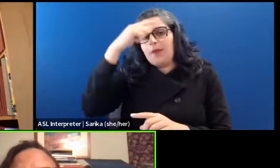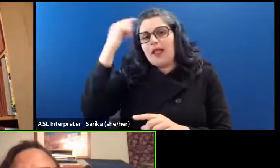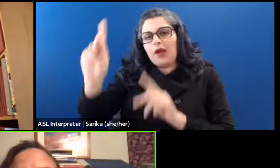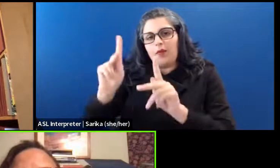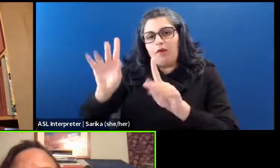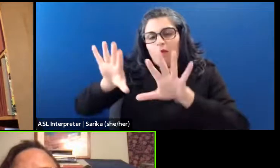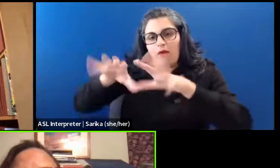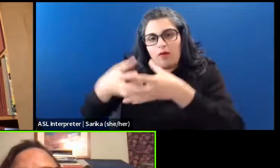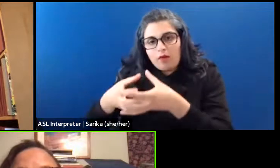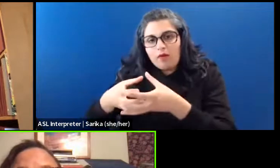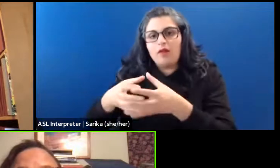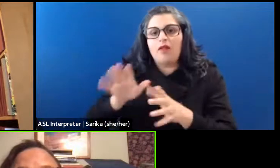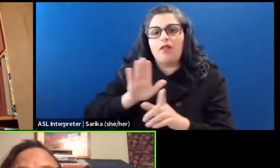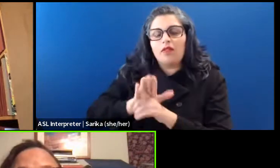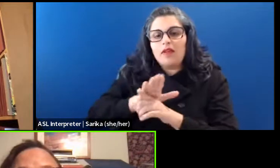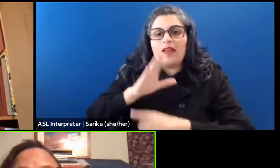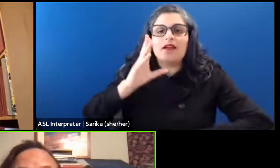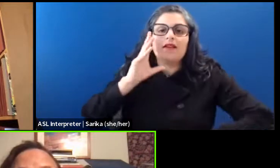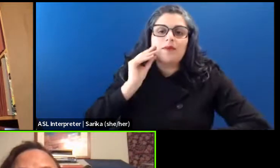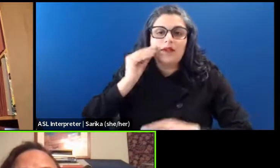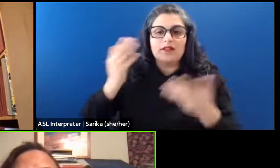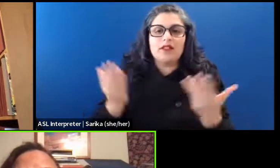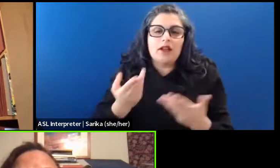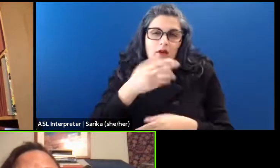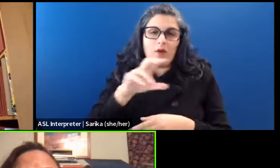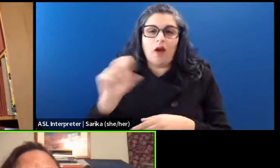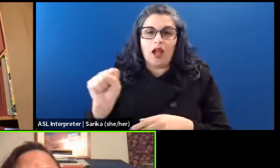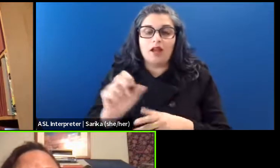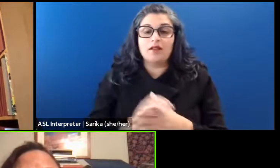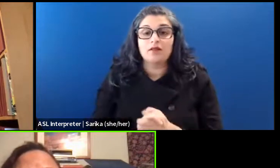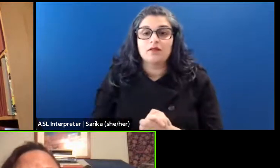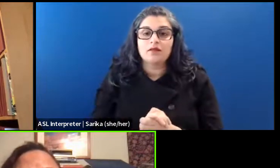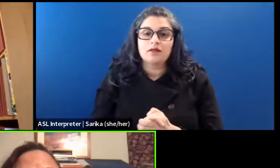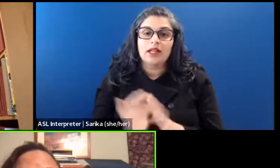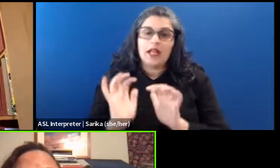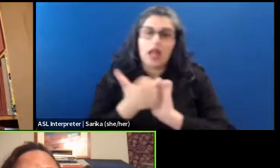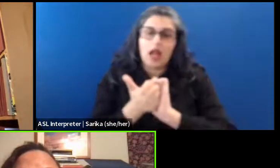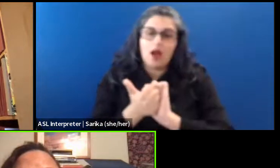in the United States, and how it has been